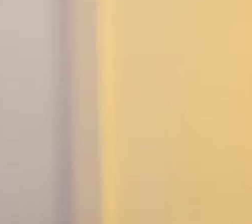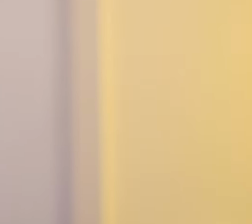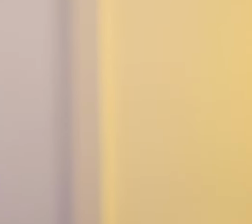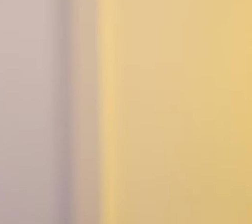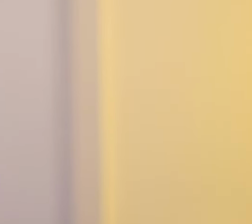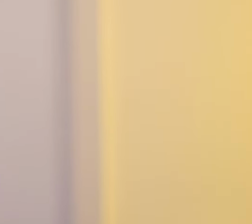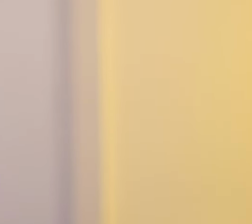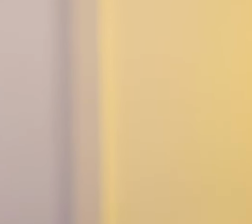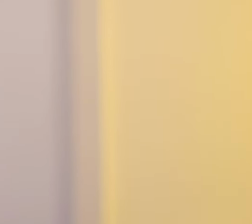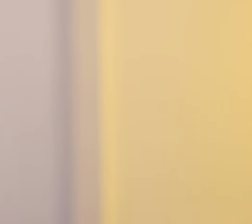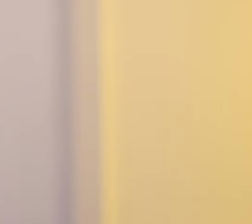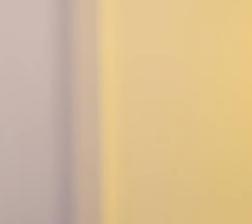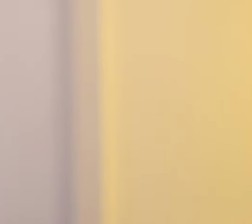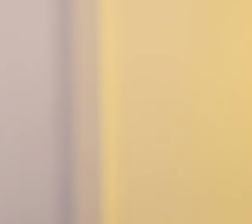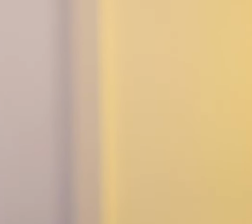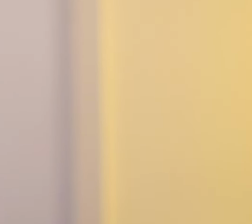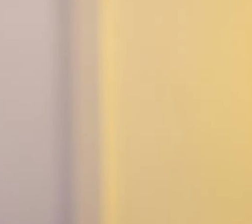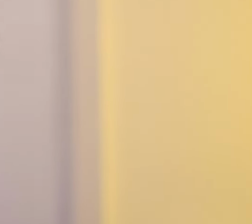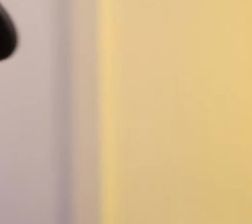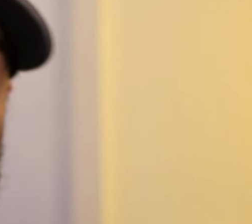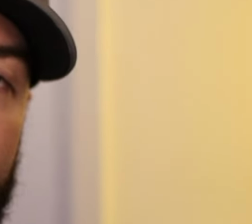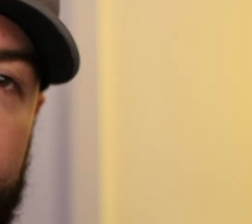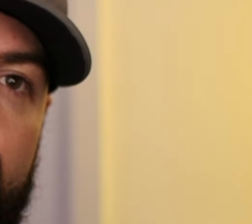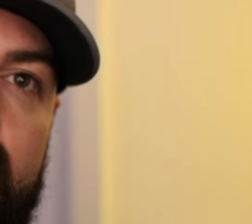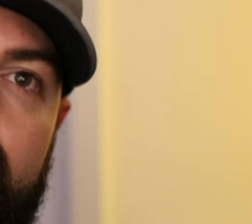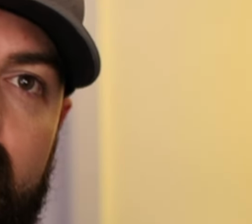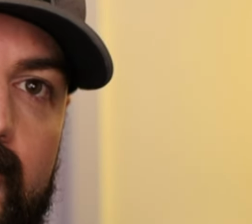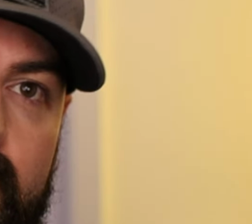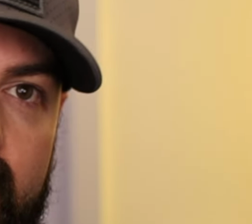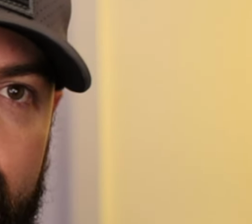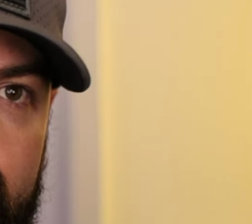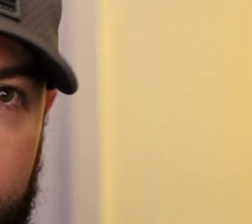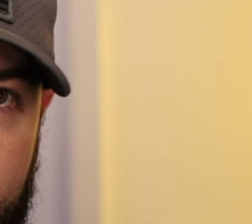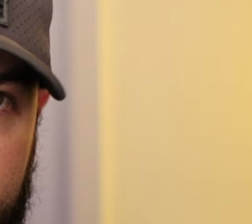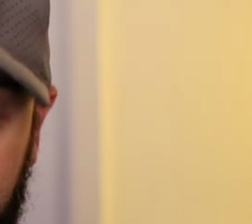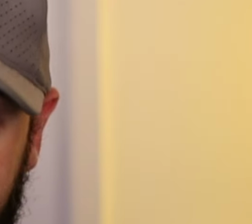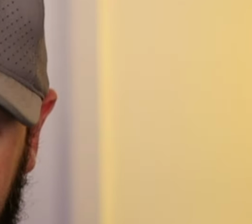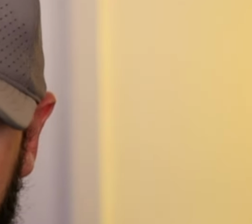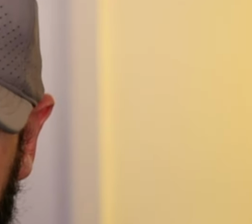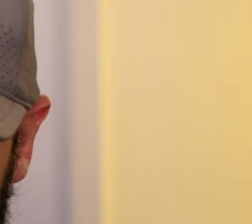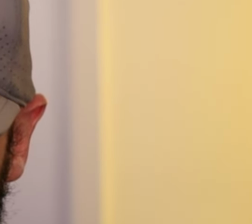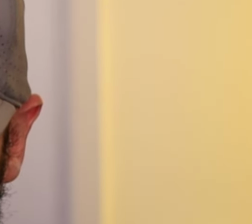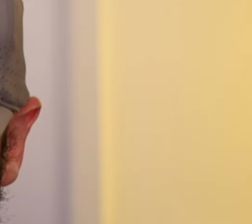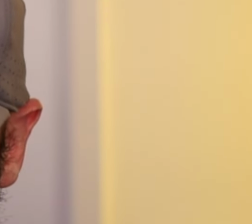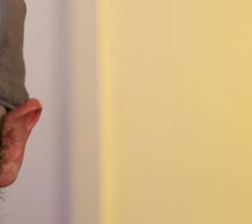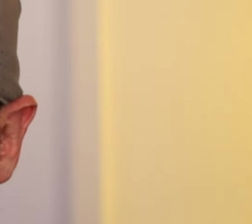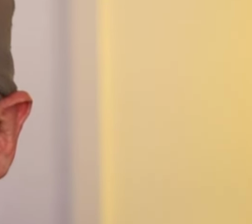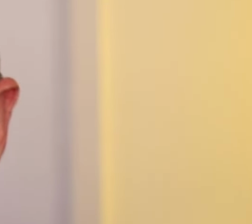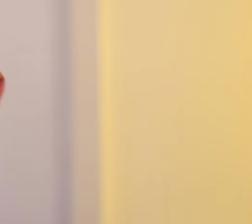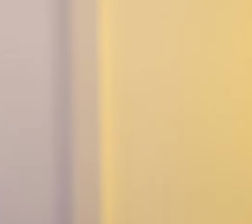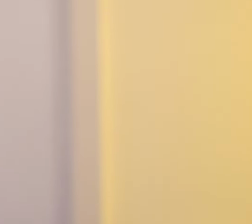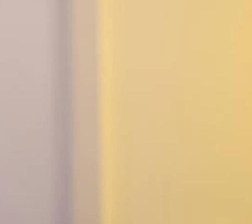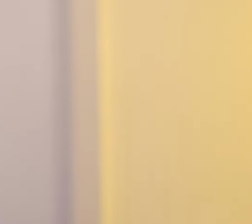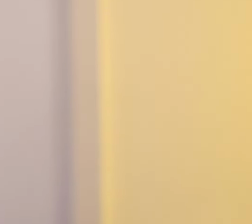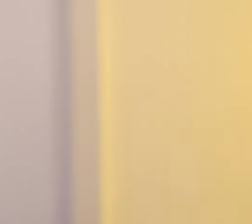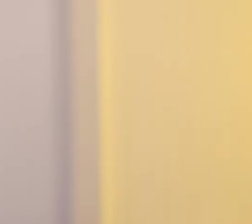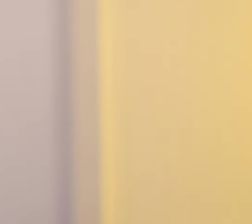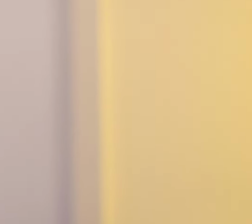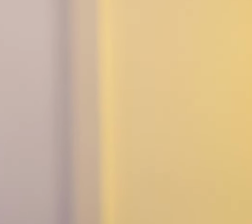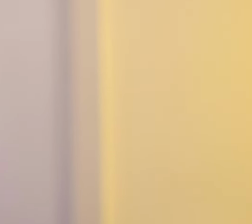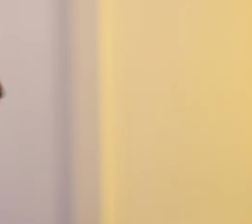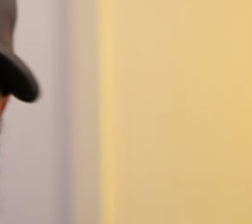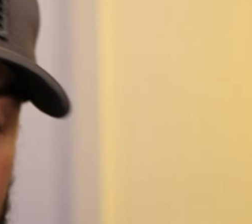support. If you don't want to give monetary and you want to get a gift for a friend, family member, great book here. Trojan Horse, How the Left is Destroying America. Hell, maybe we should write one,